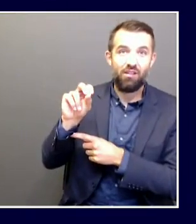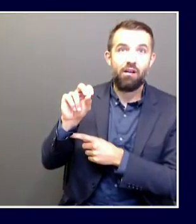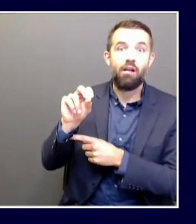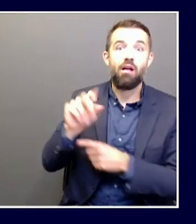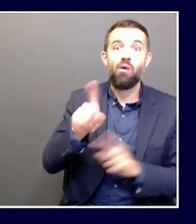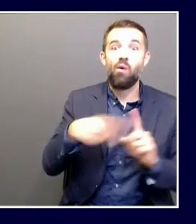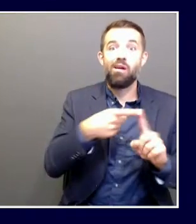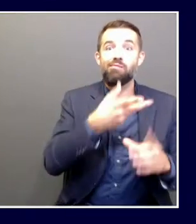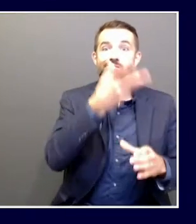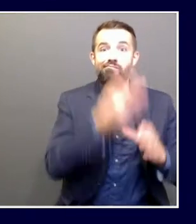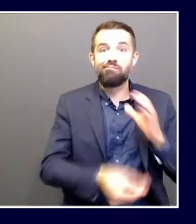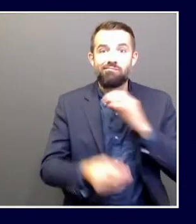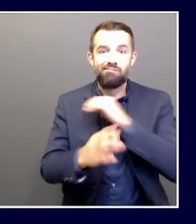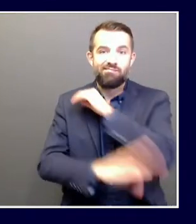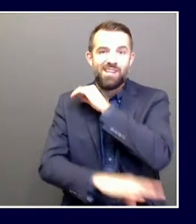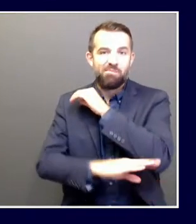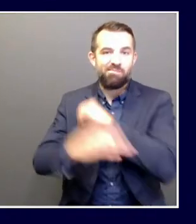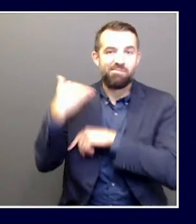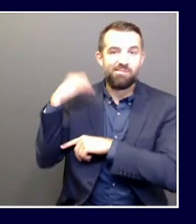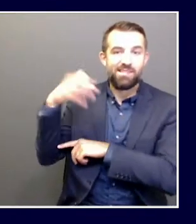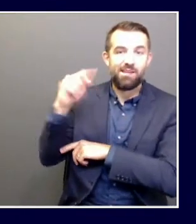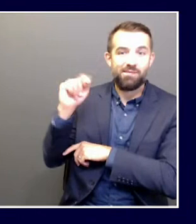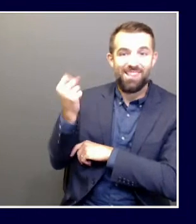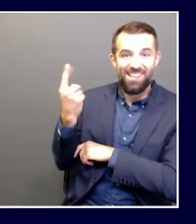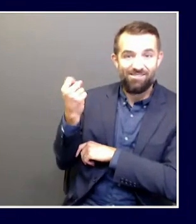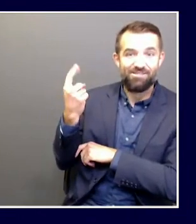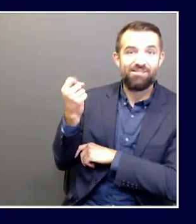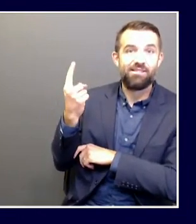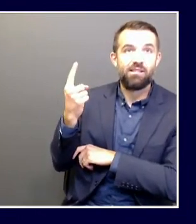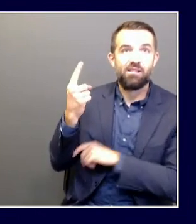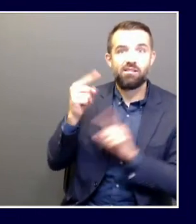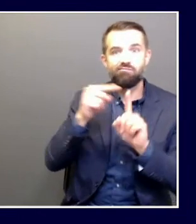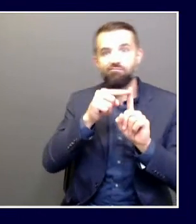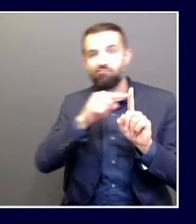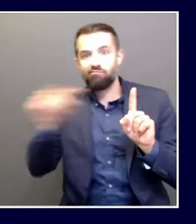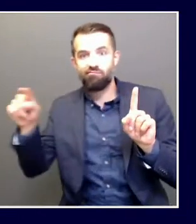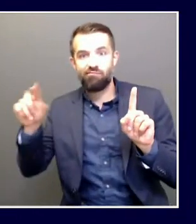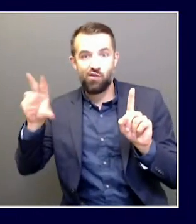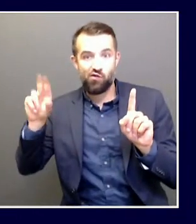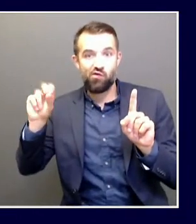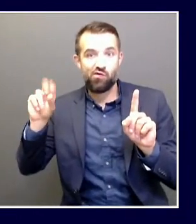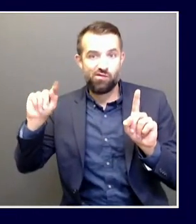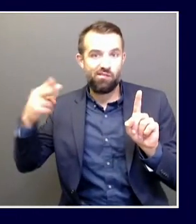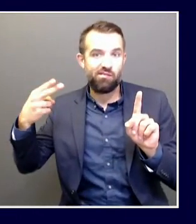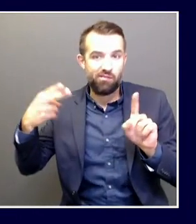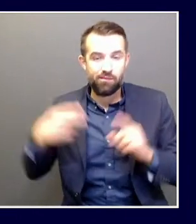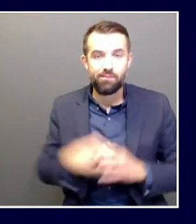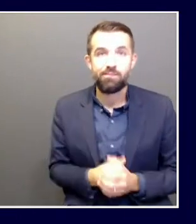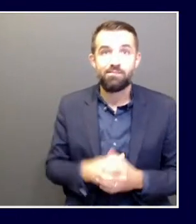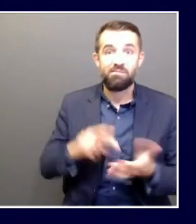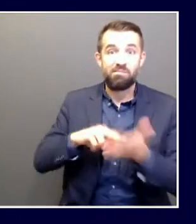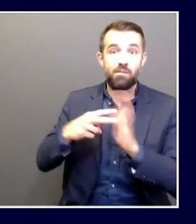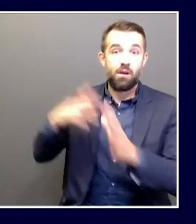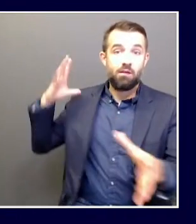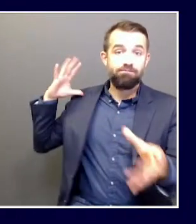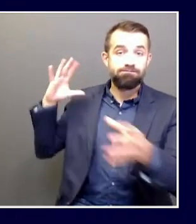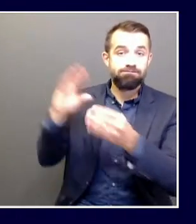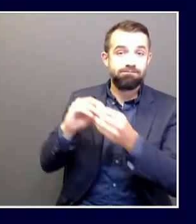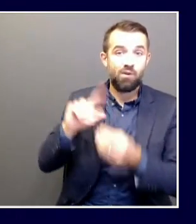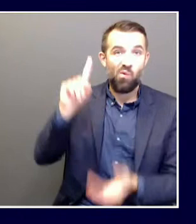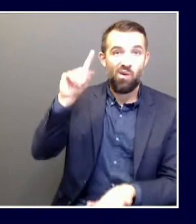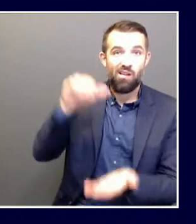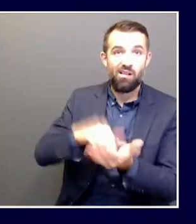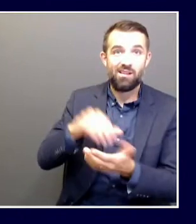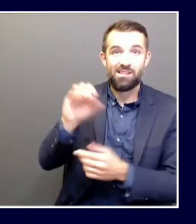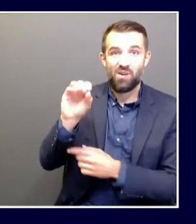These deaths bring our total to 1,065 deaths that have been associated with COVID-19 since